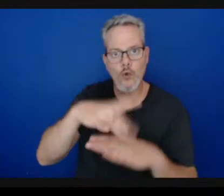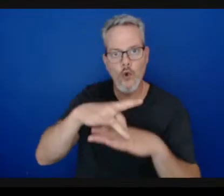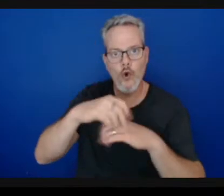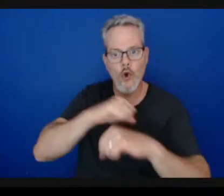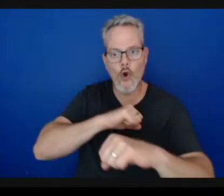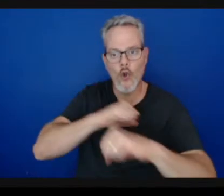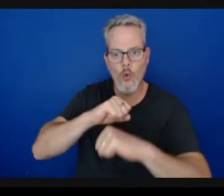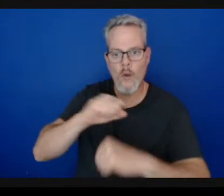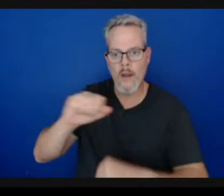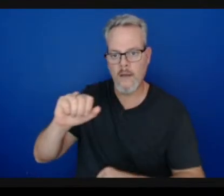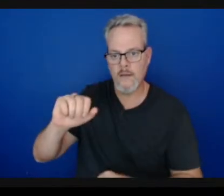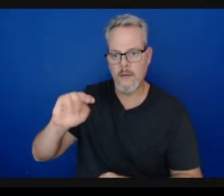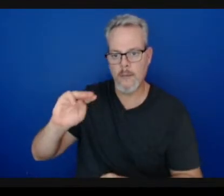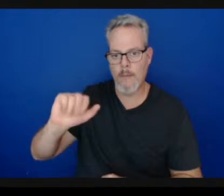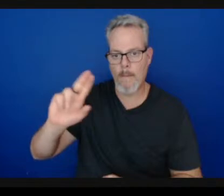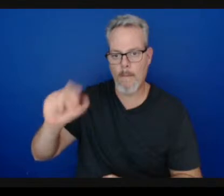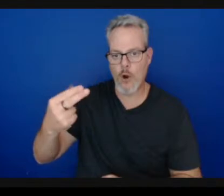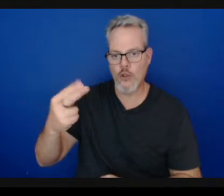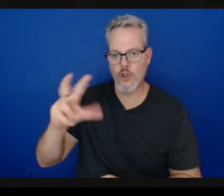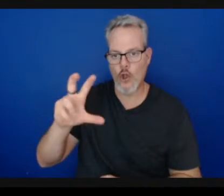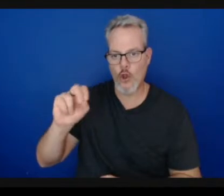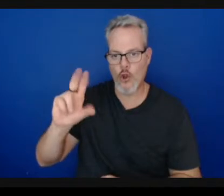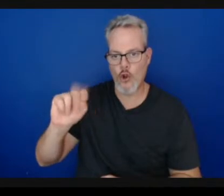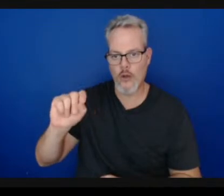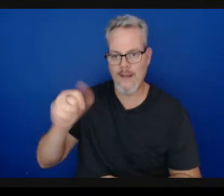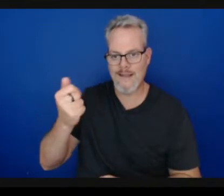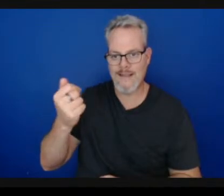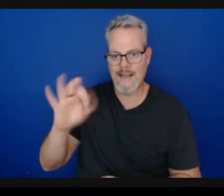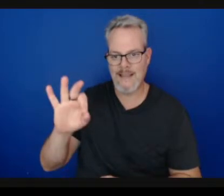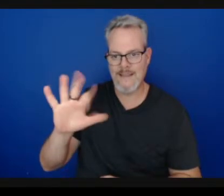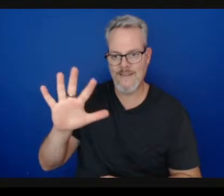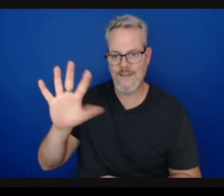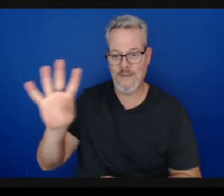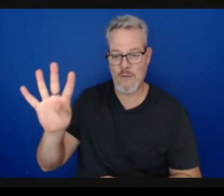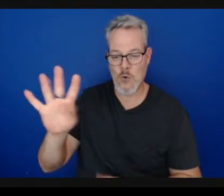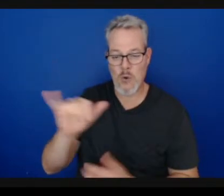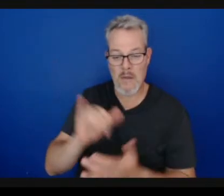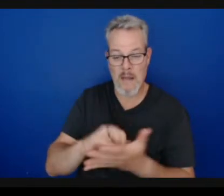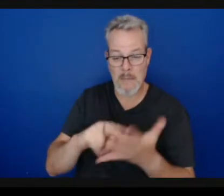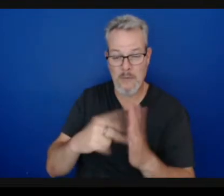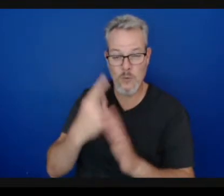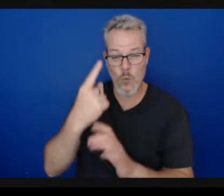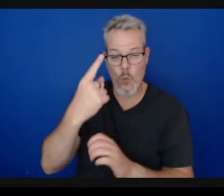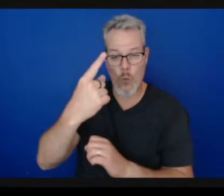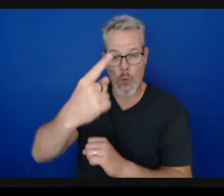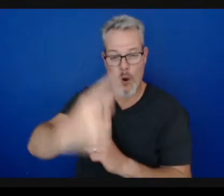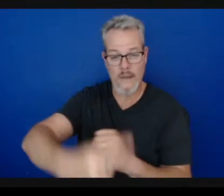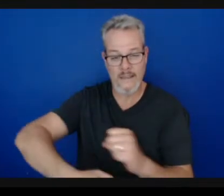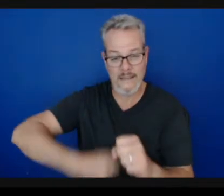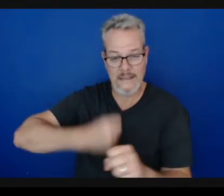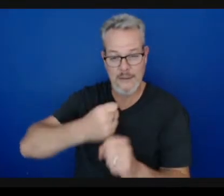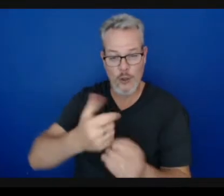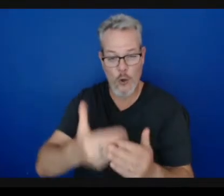30th, 1954. And this is almost a full year ahead of the eruption beginning. And this